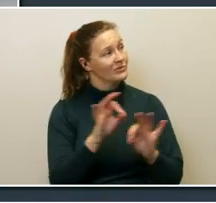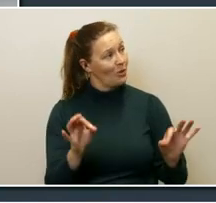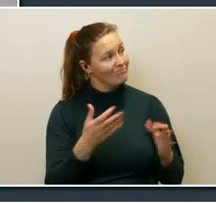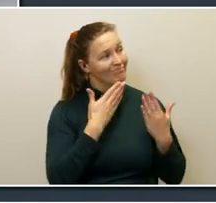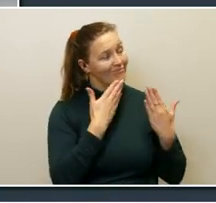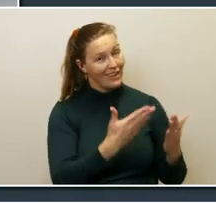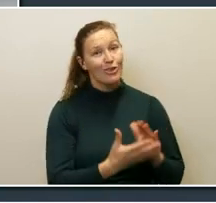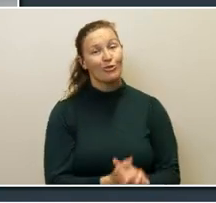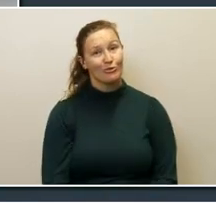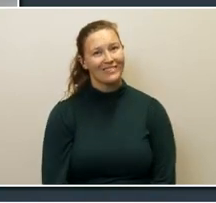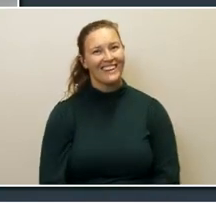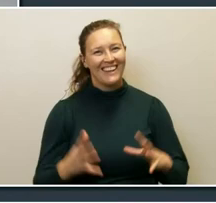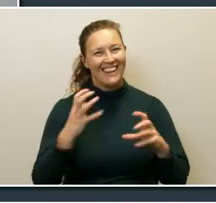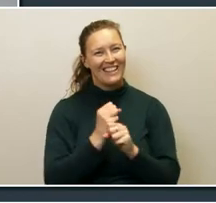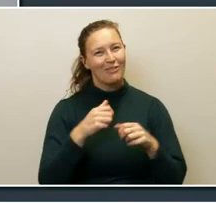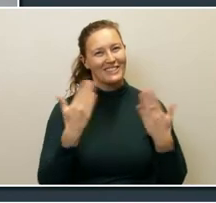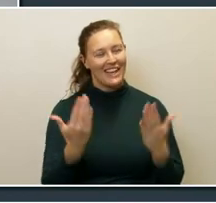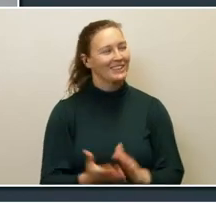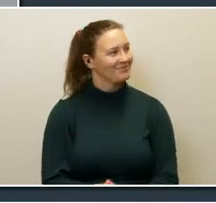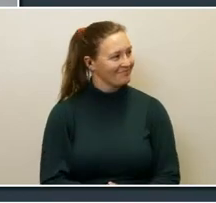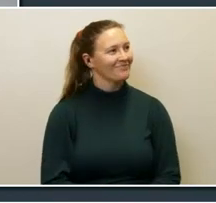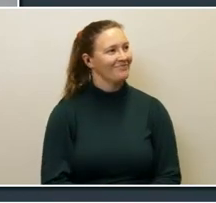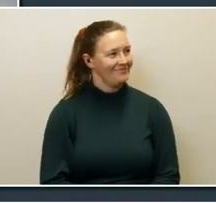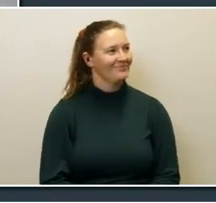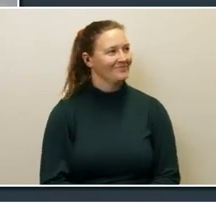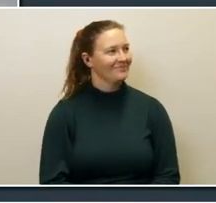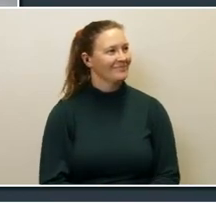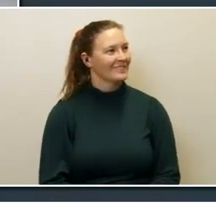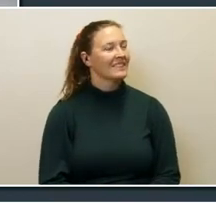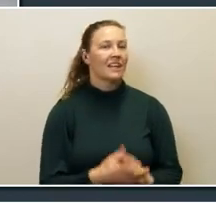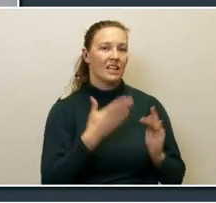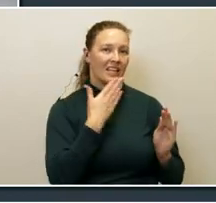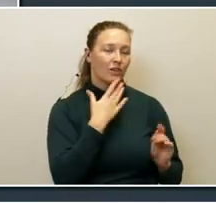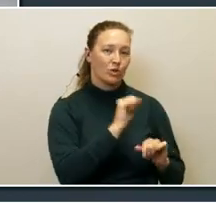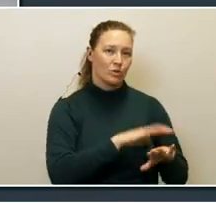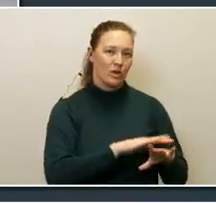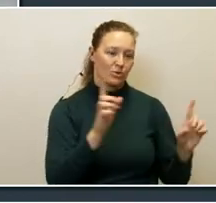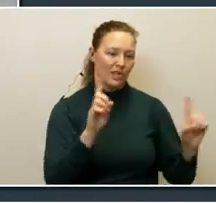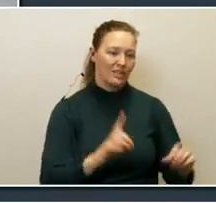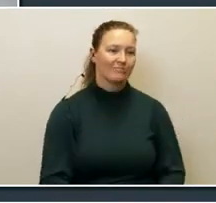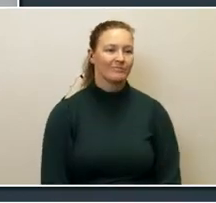No, so thank you very much for your time today. Thank you.